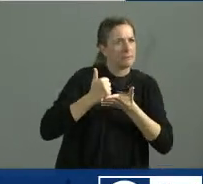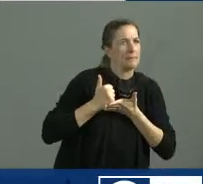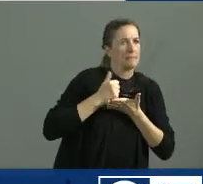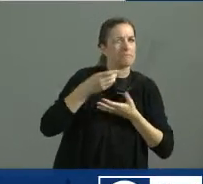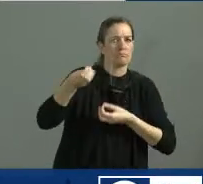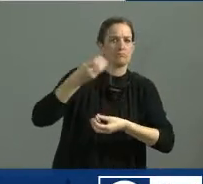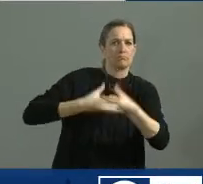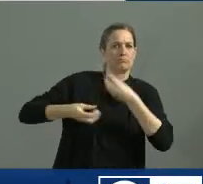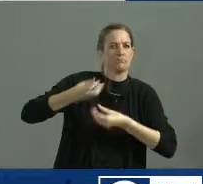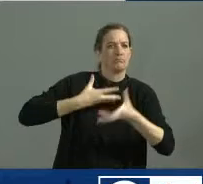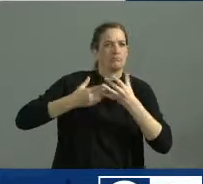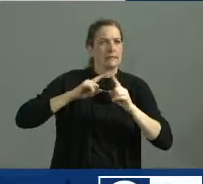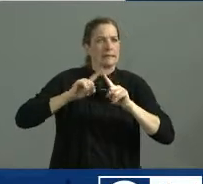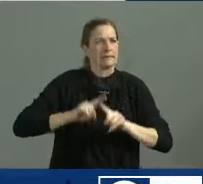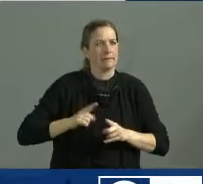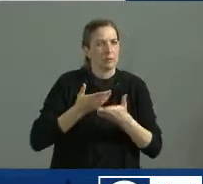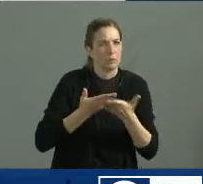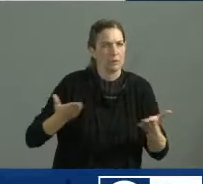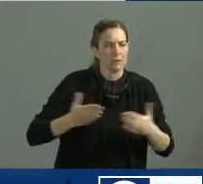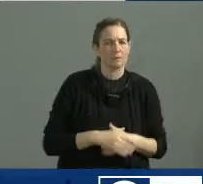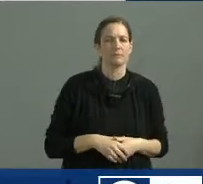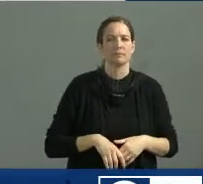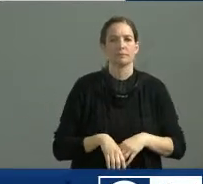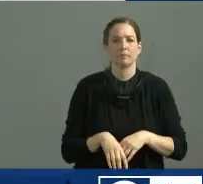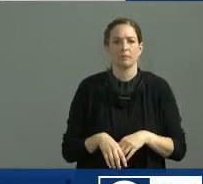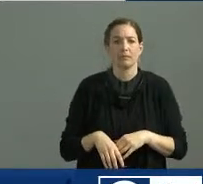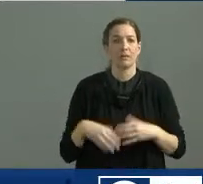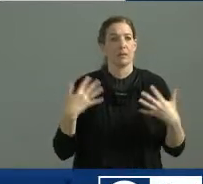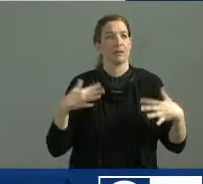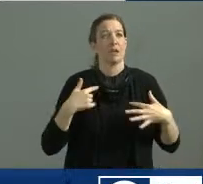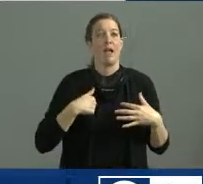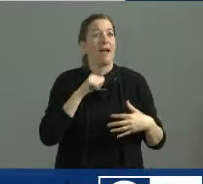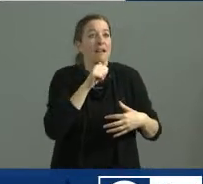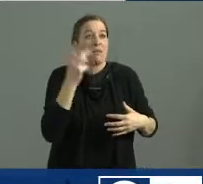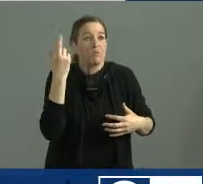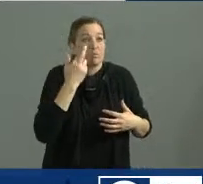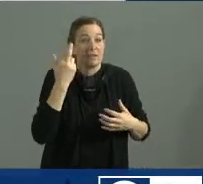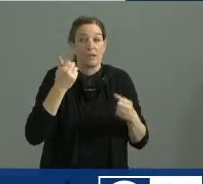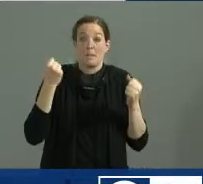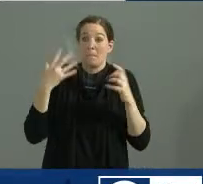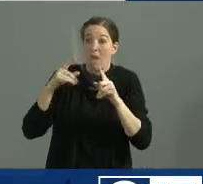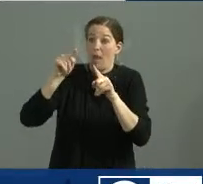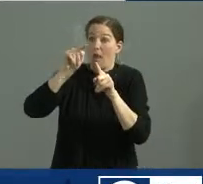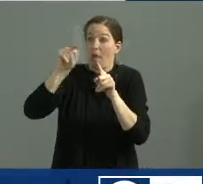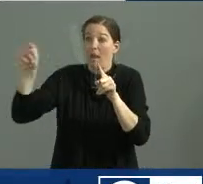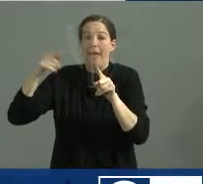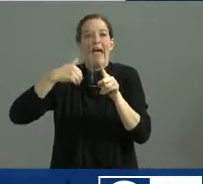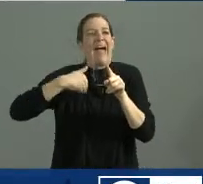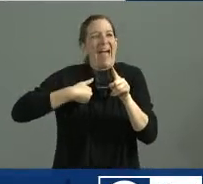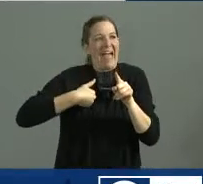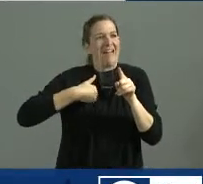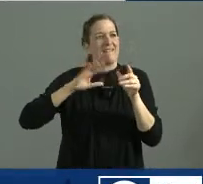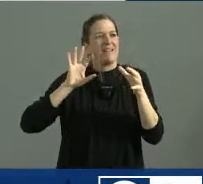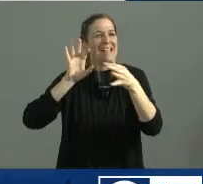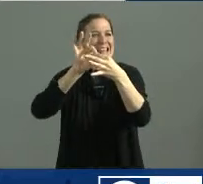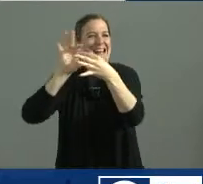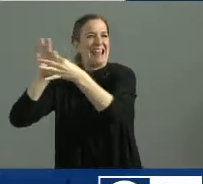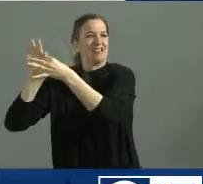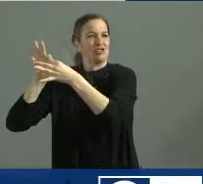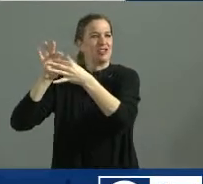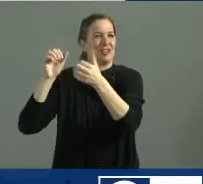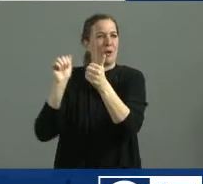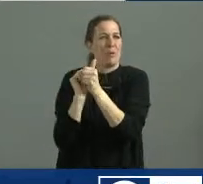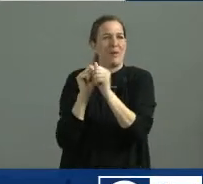sites who may not have realized that they had, you know, that there were all of these willing partners to them to see if we can get them additional staffing